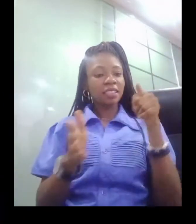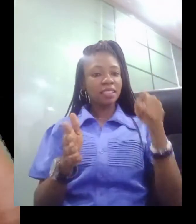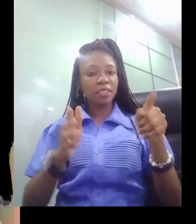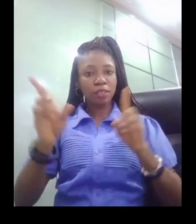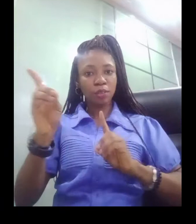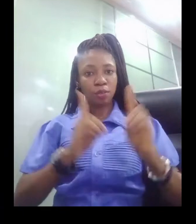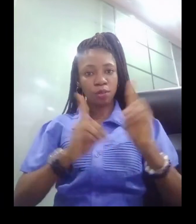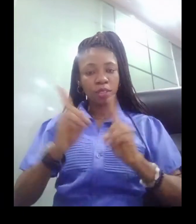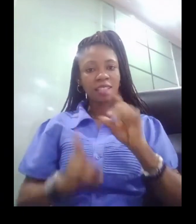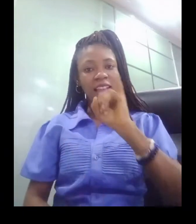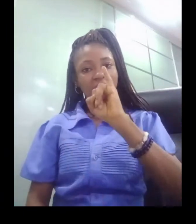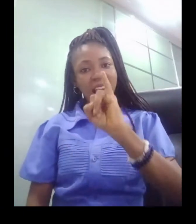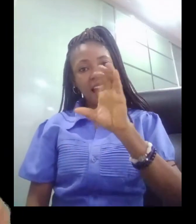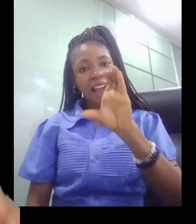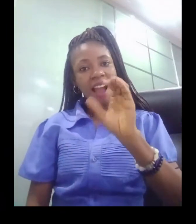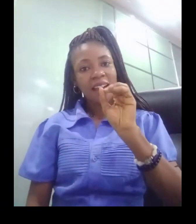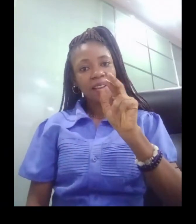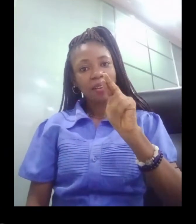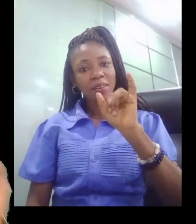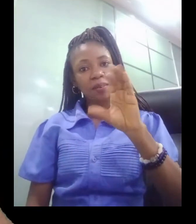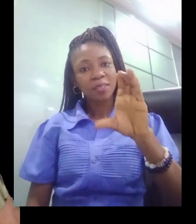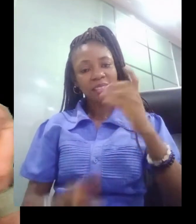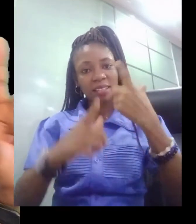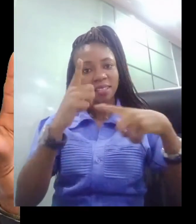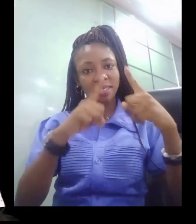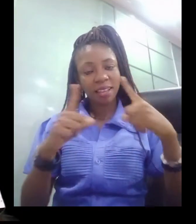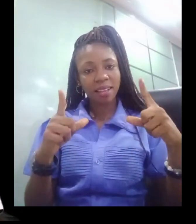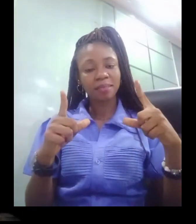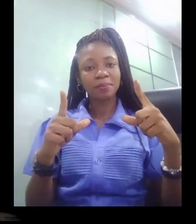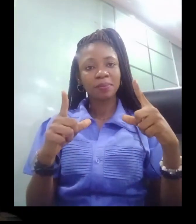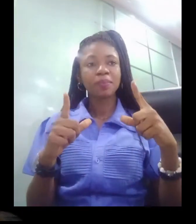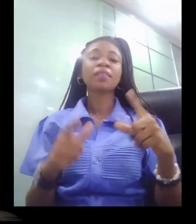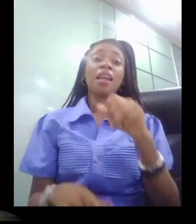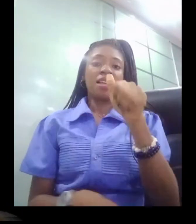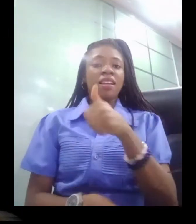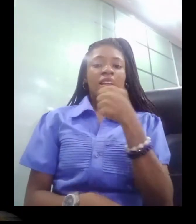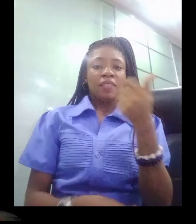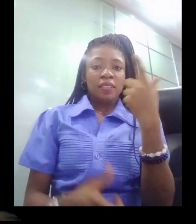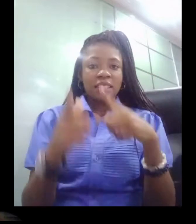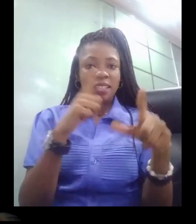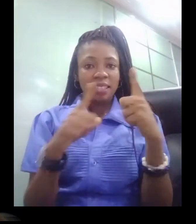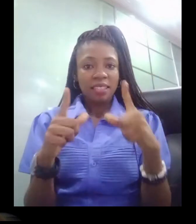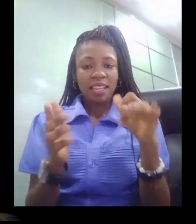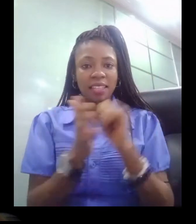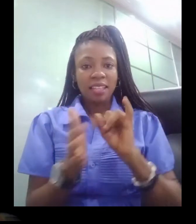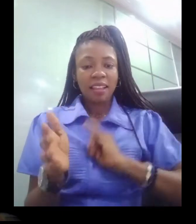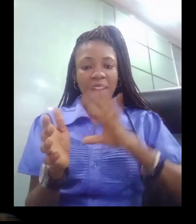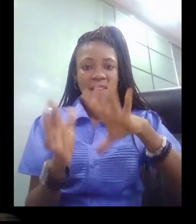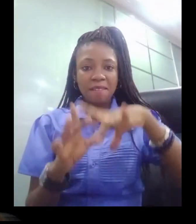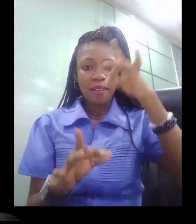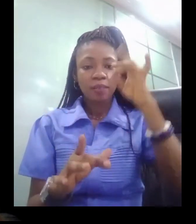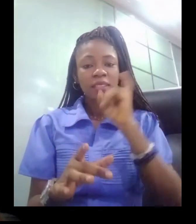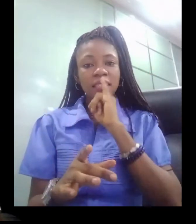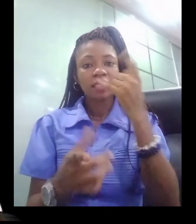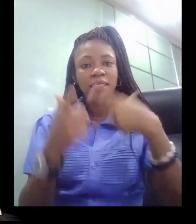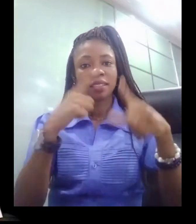an iconic sign by signing plane. Another sign that I found is a